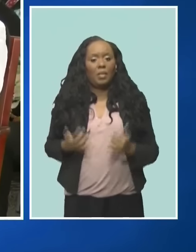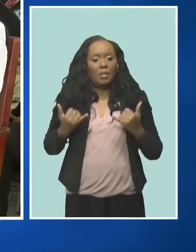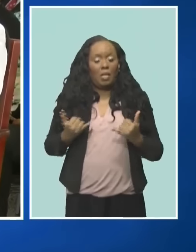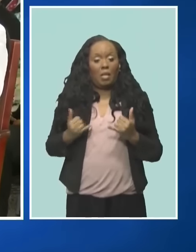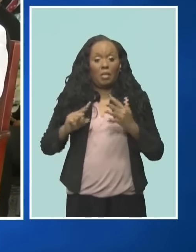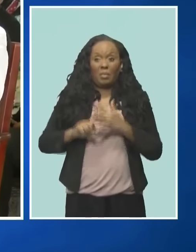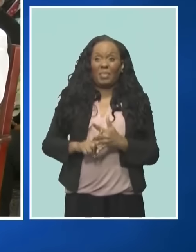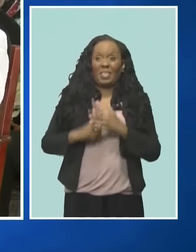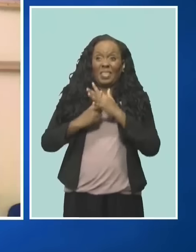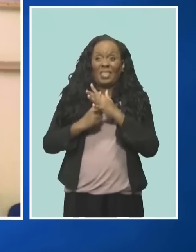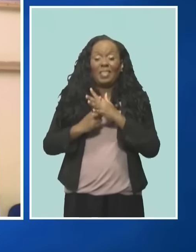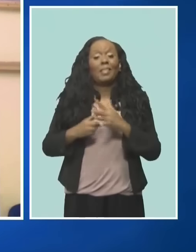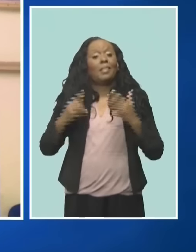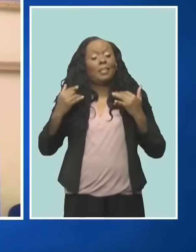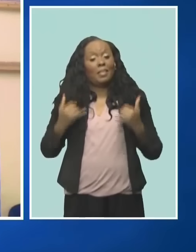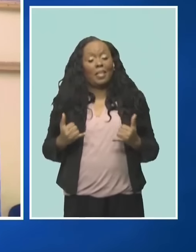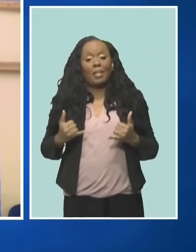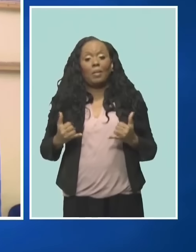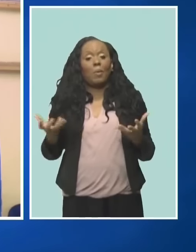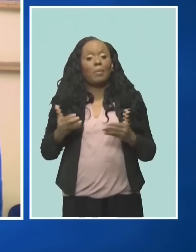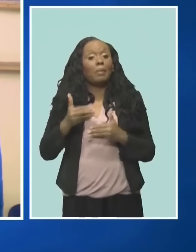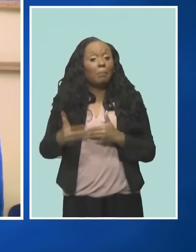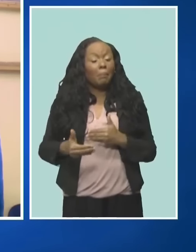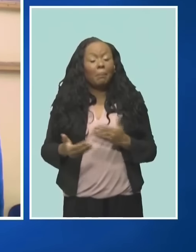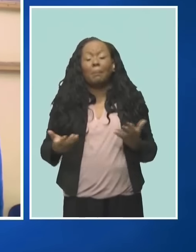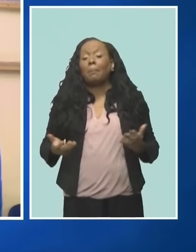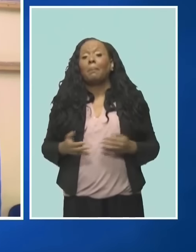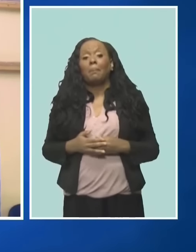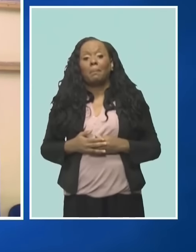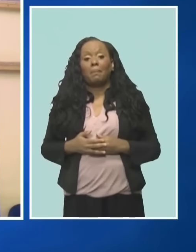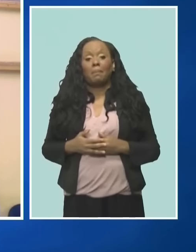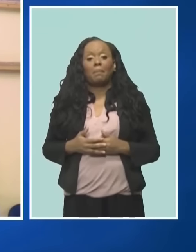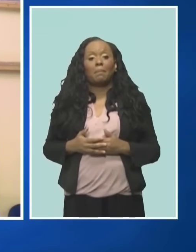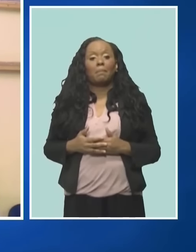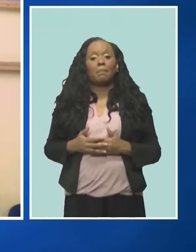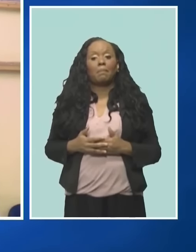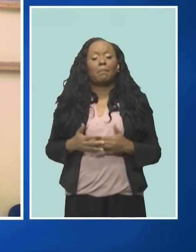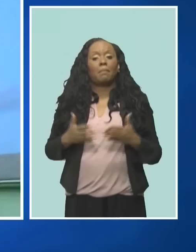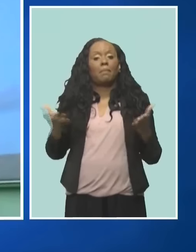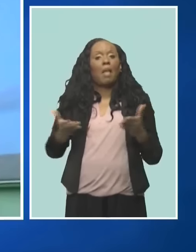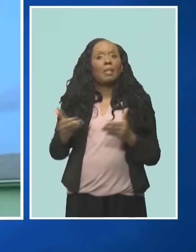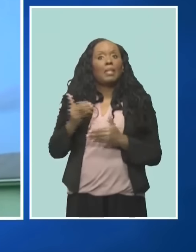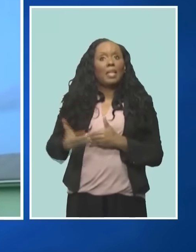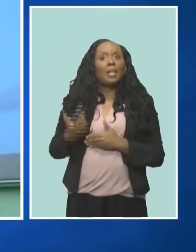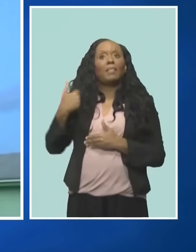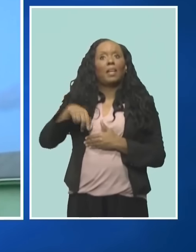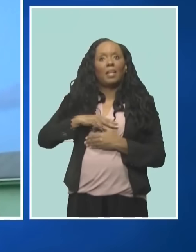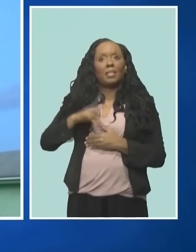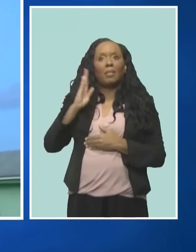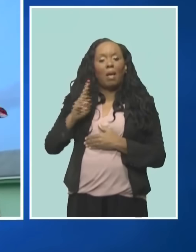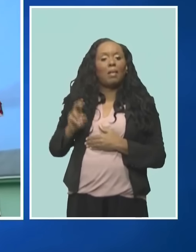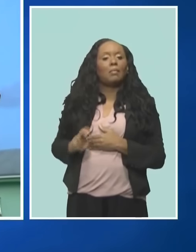this journey. Now is the next step, this next step in our journey, the next chapter for us.